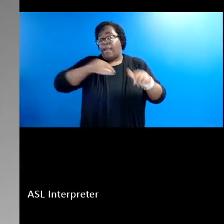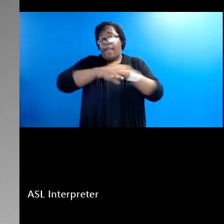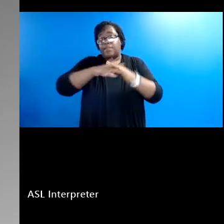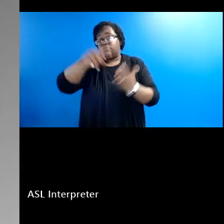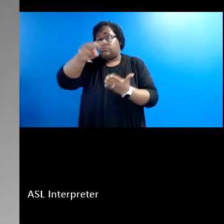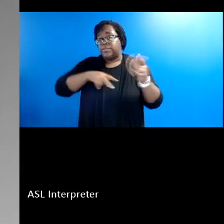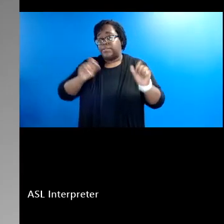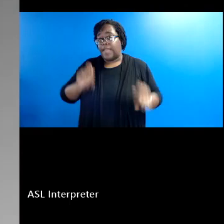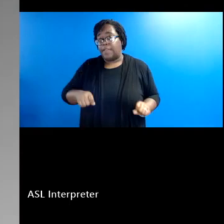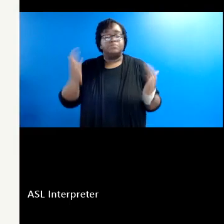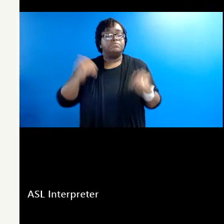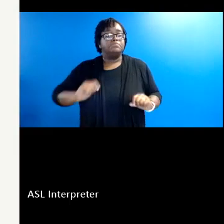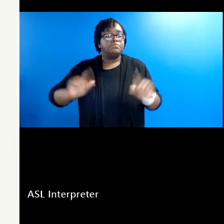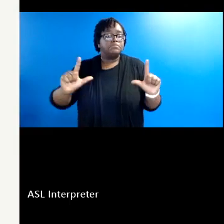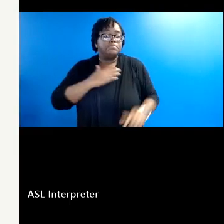Let's move to the next slide.